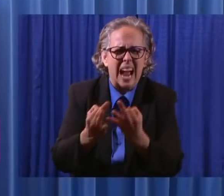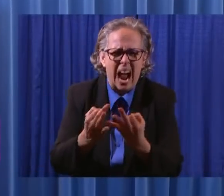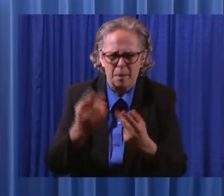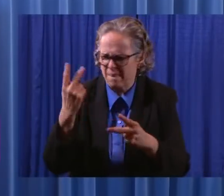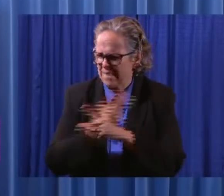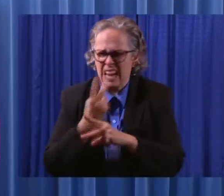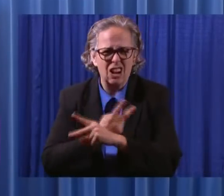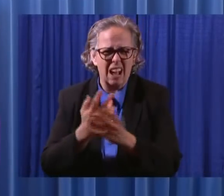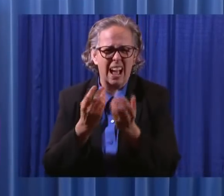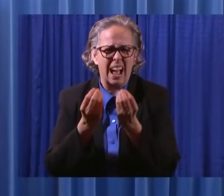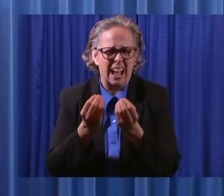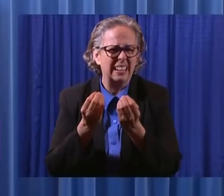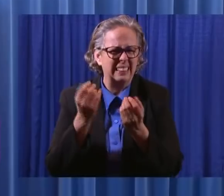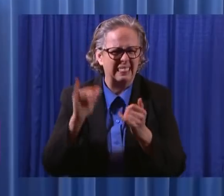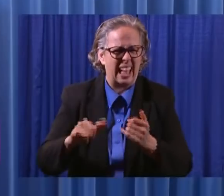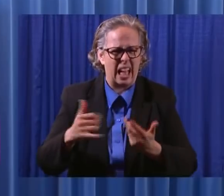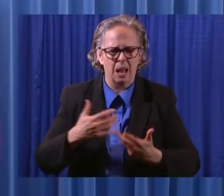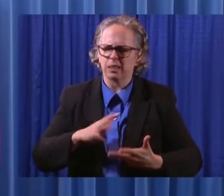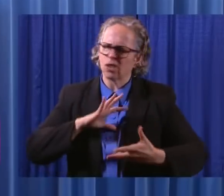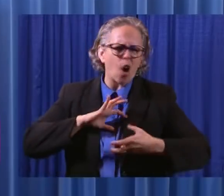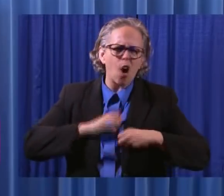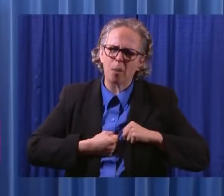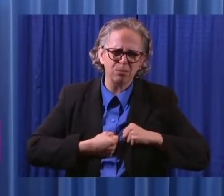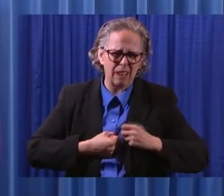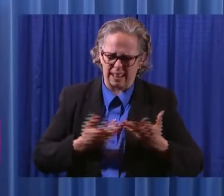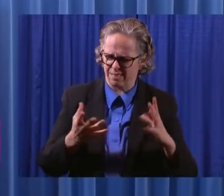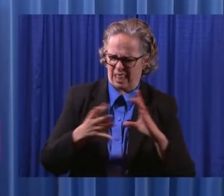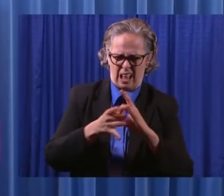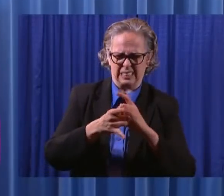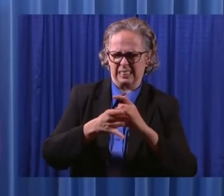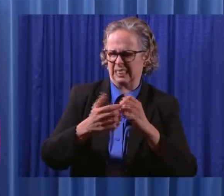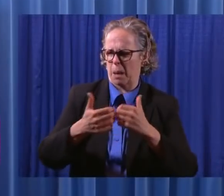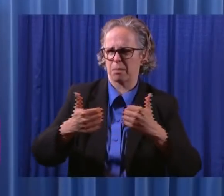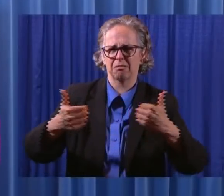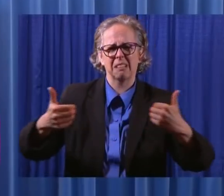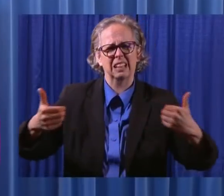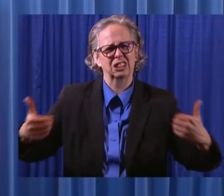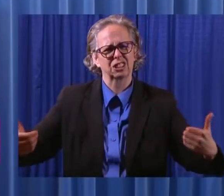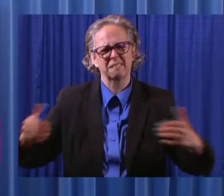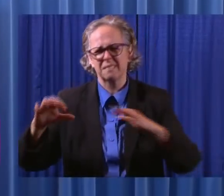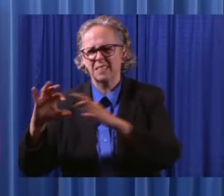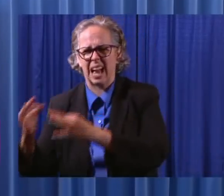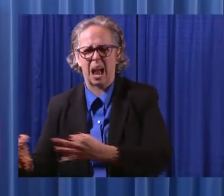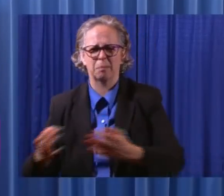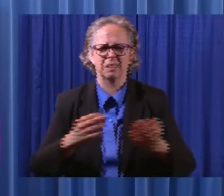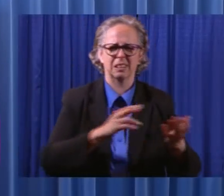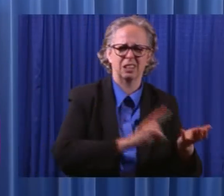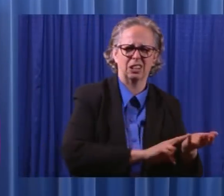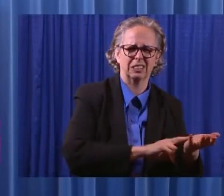there. And so we've already started with assisted living.